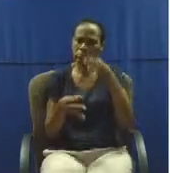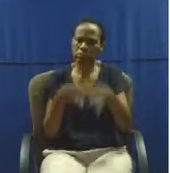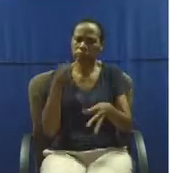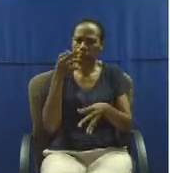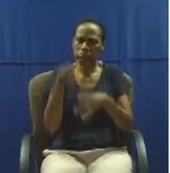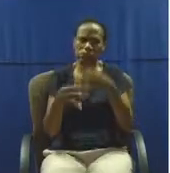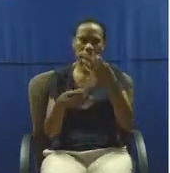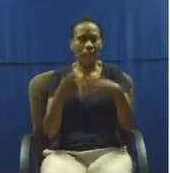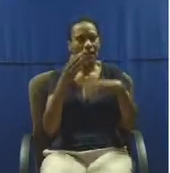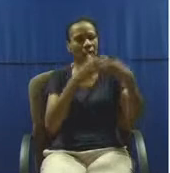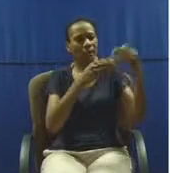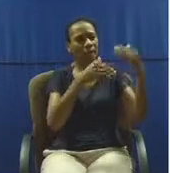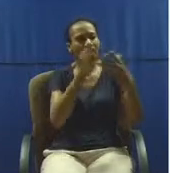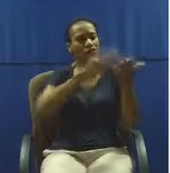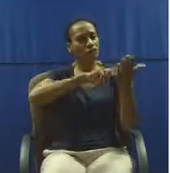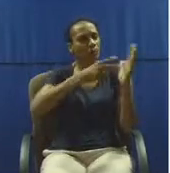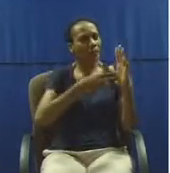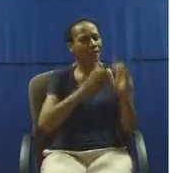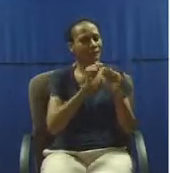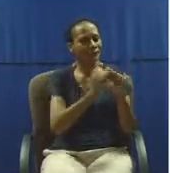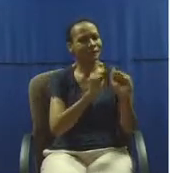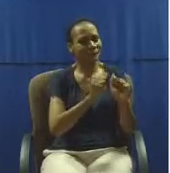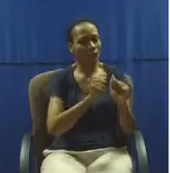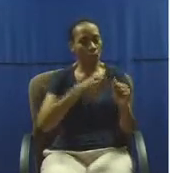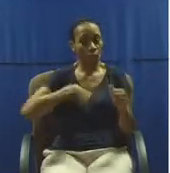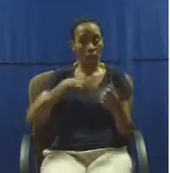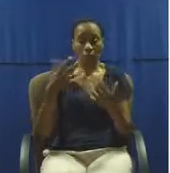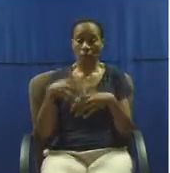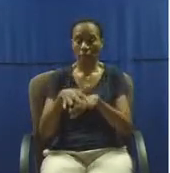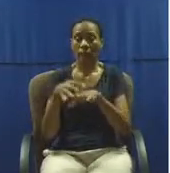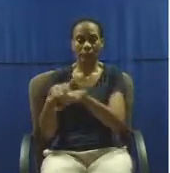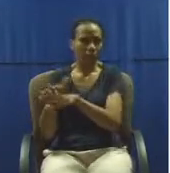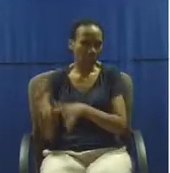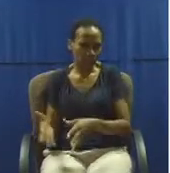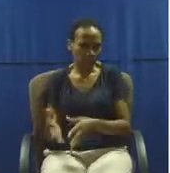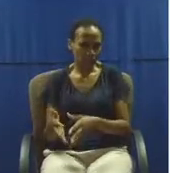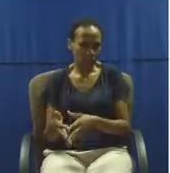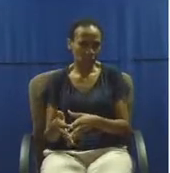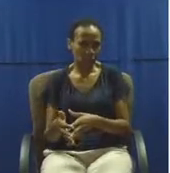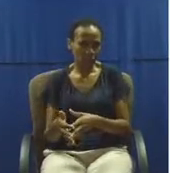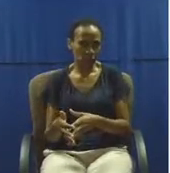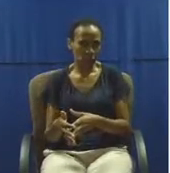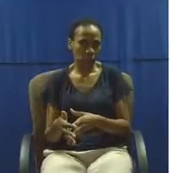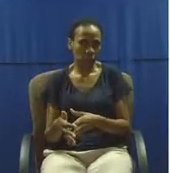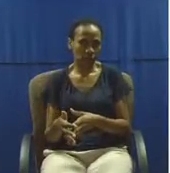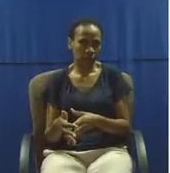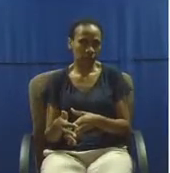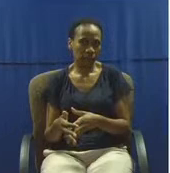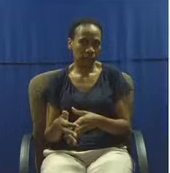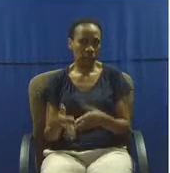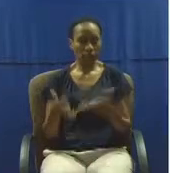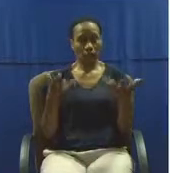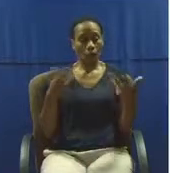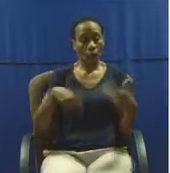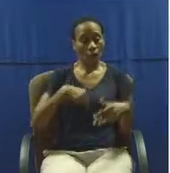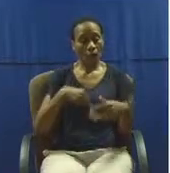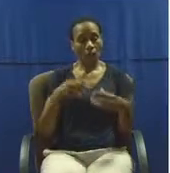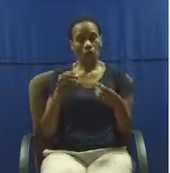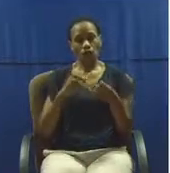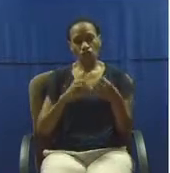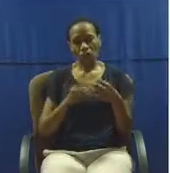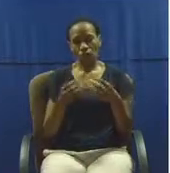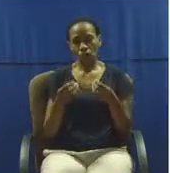the infrastructure plans that we are putting in place, how we're dealing with